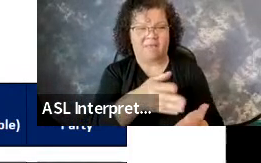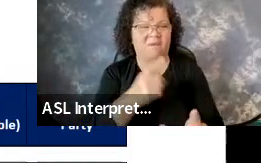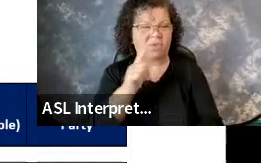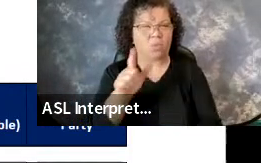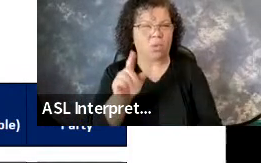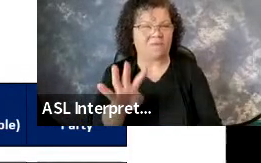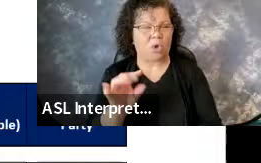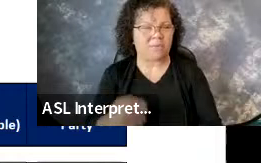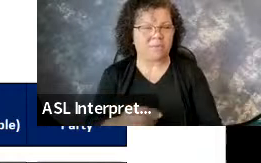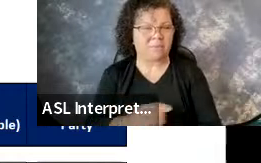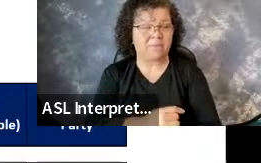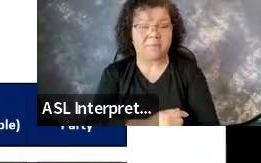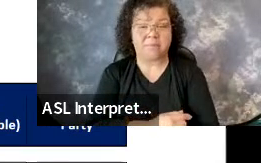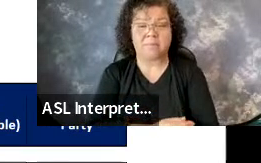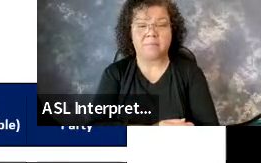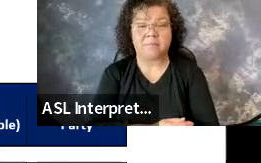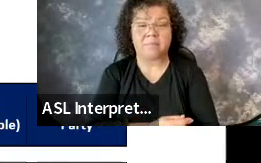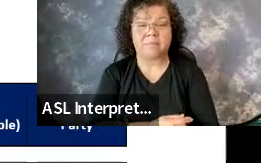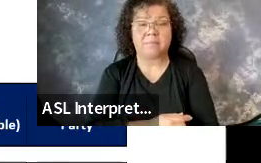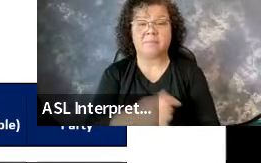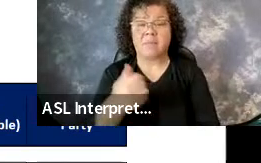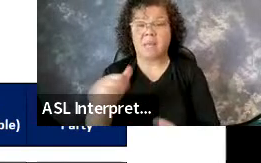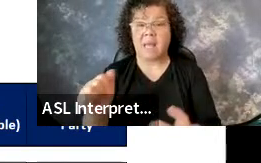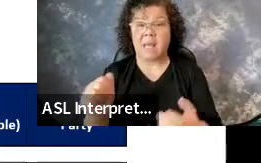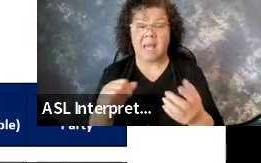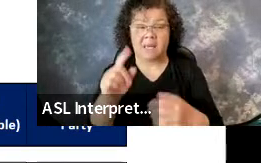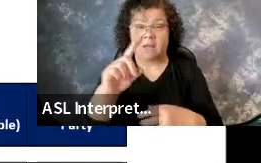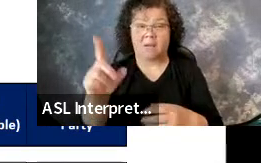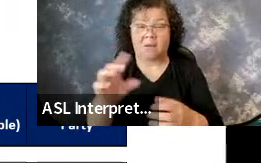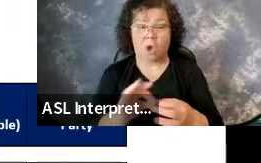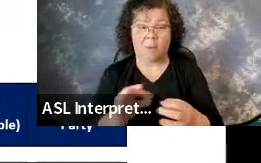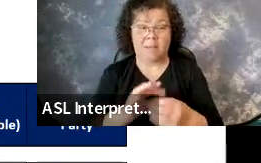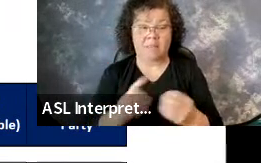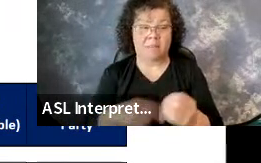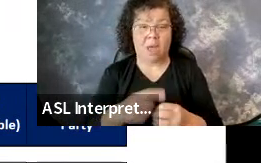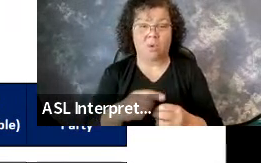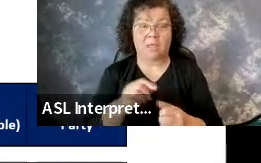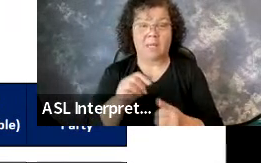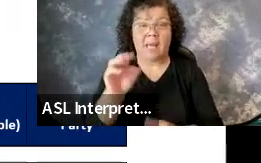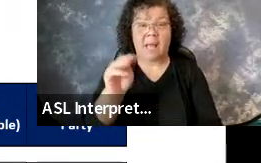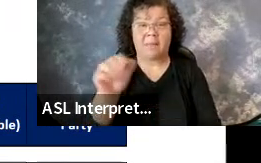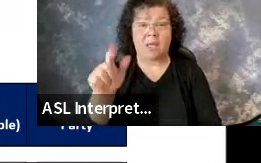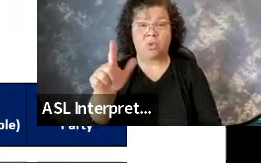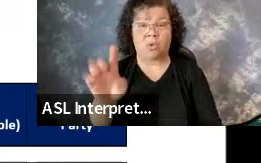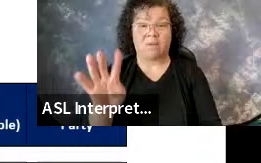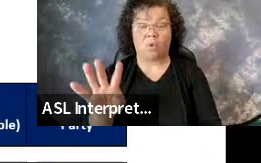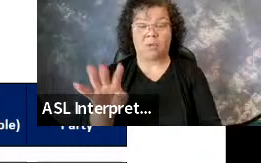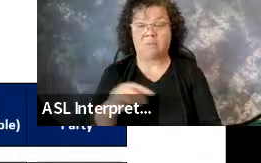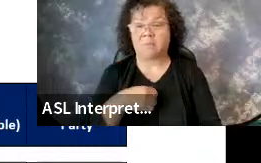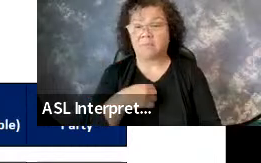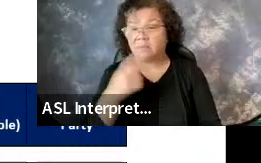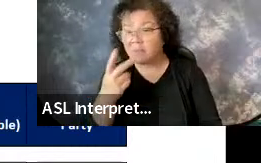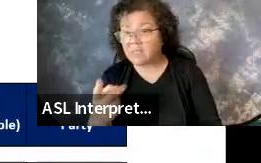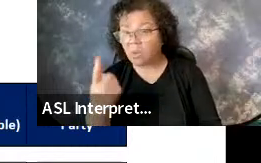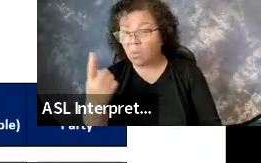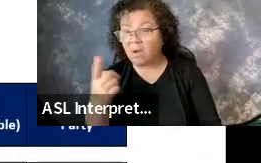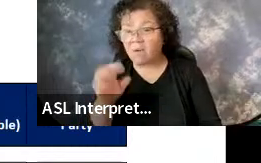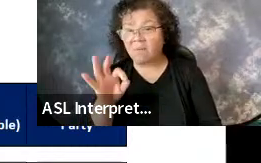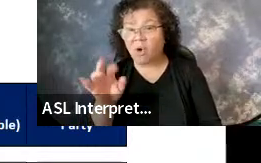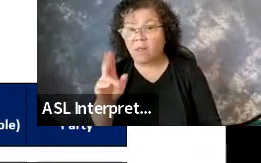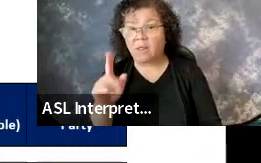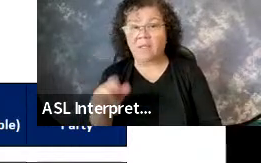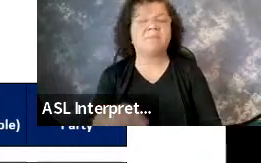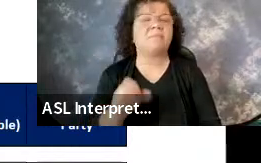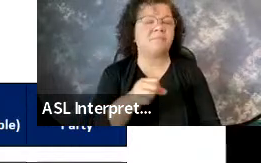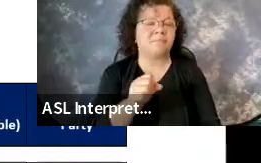that. Any other comments on MA 24 then before we move on? I'm seeing a comment from Farley. Yeah, I think